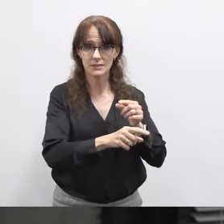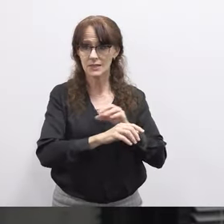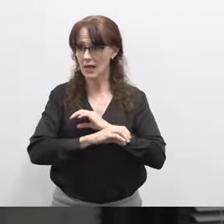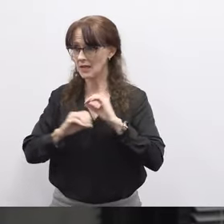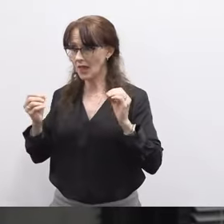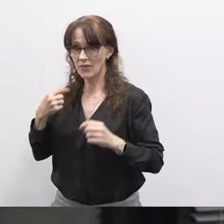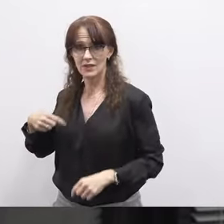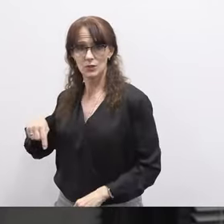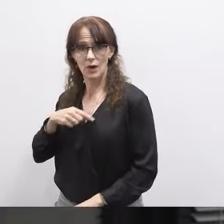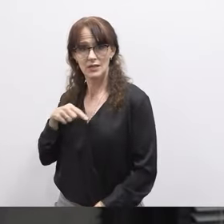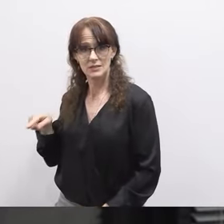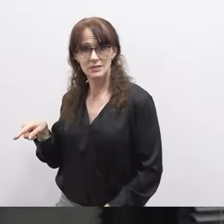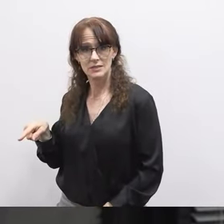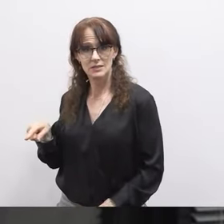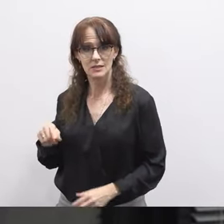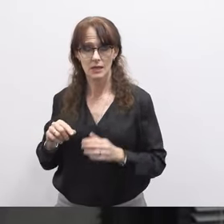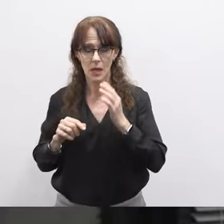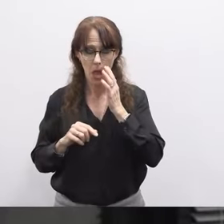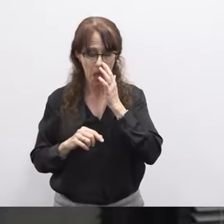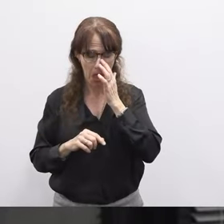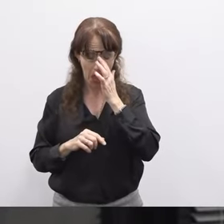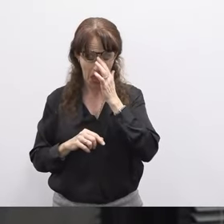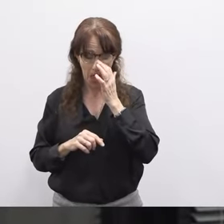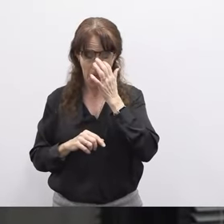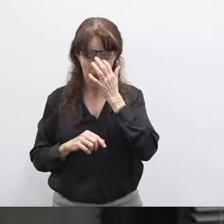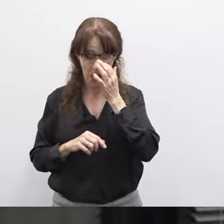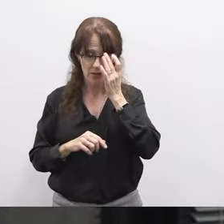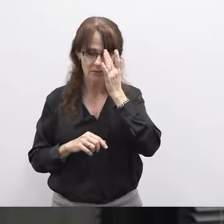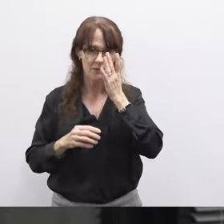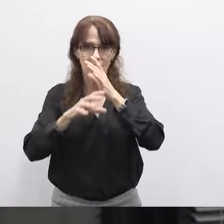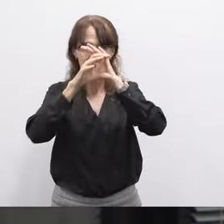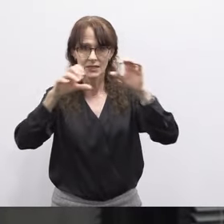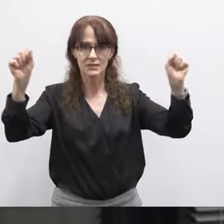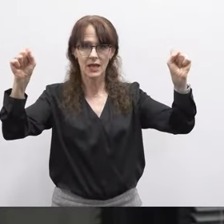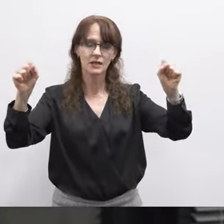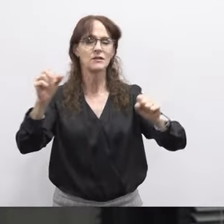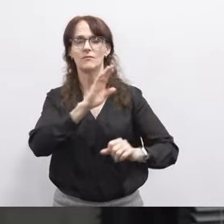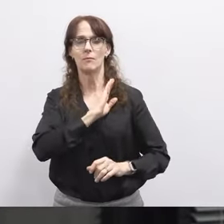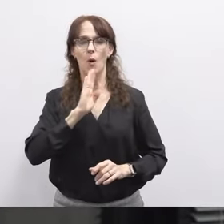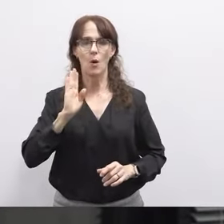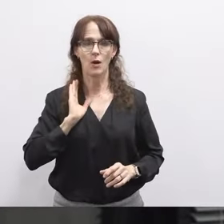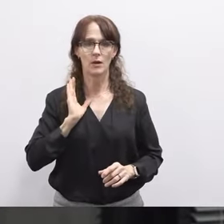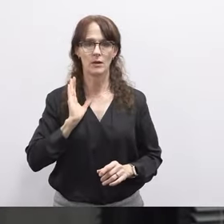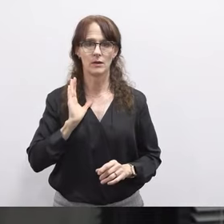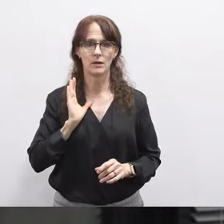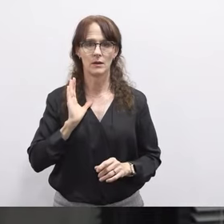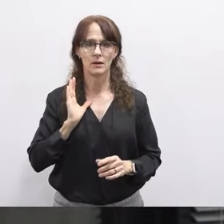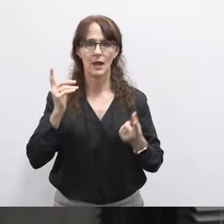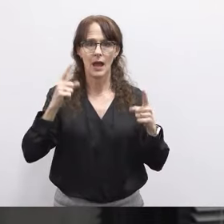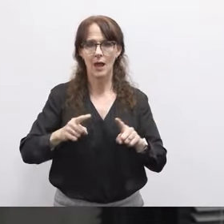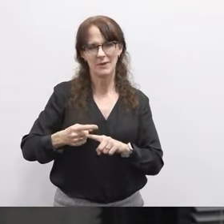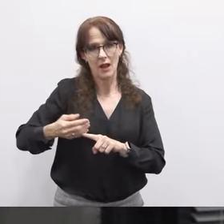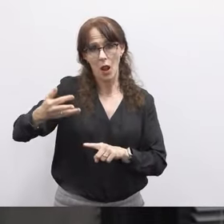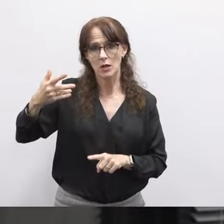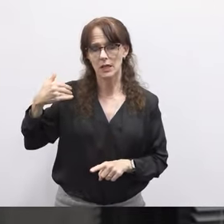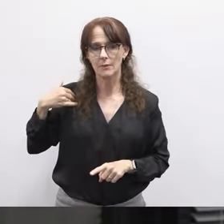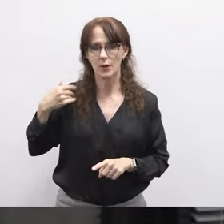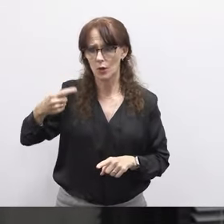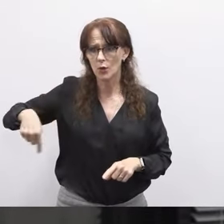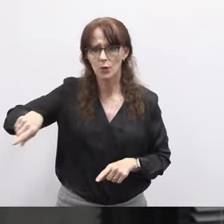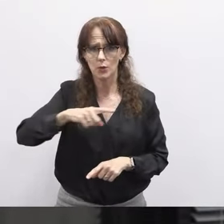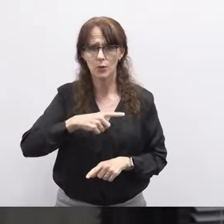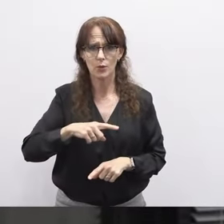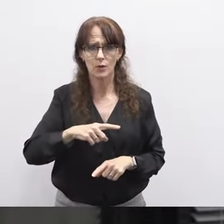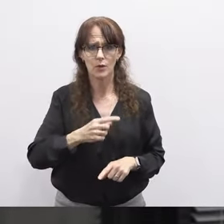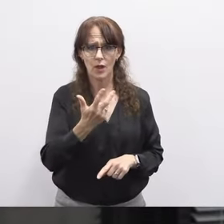us. And then the executive board, this happened a long time ago, you guys got